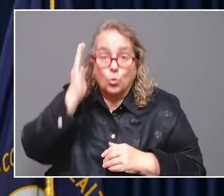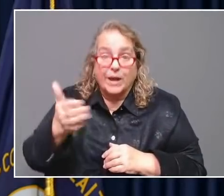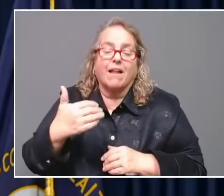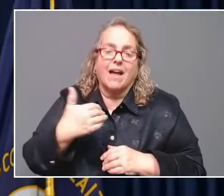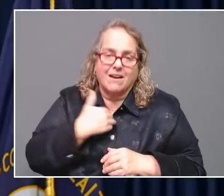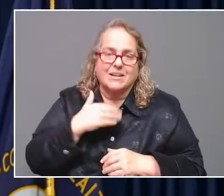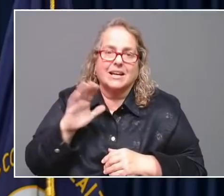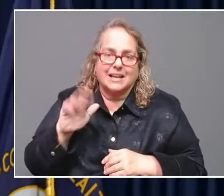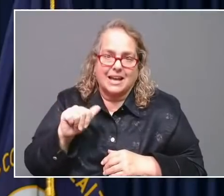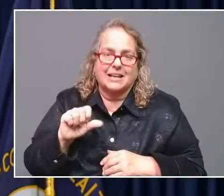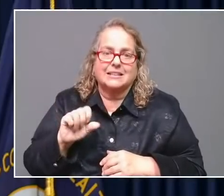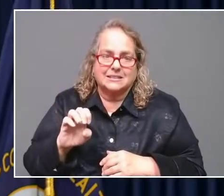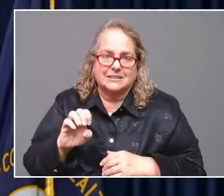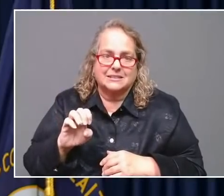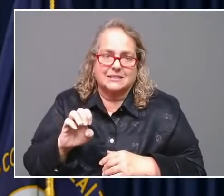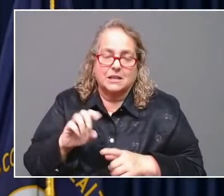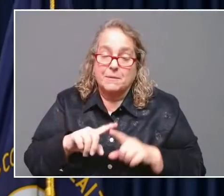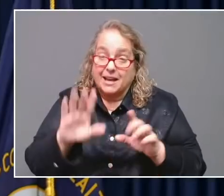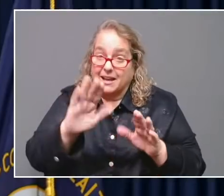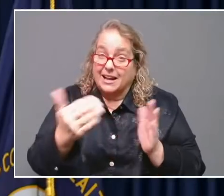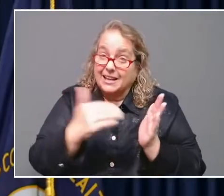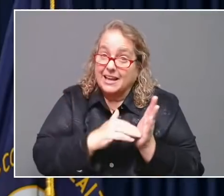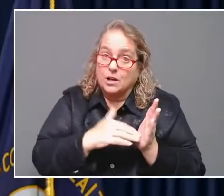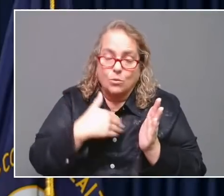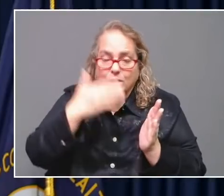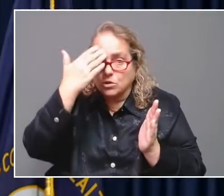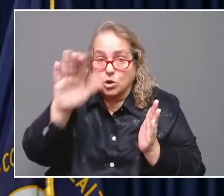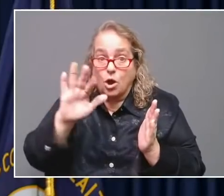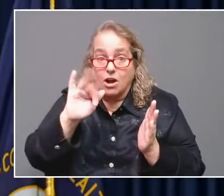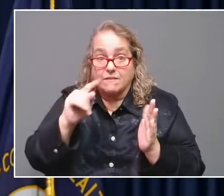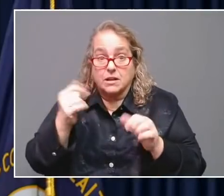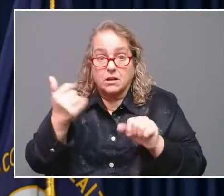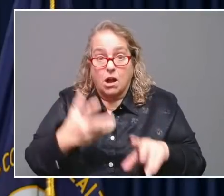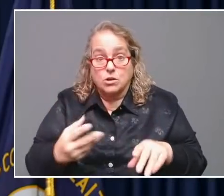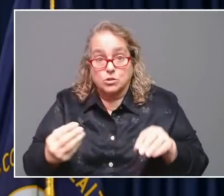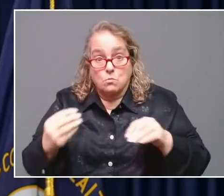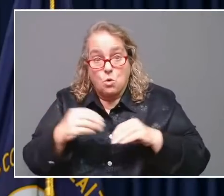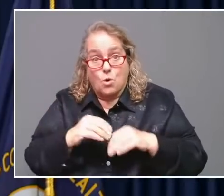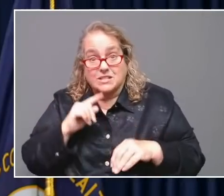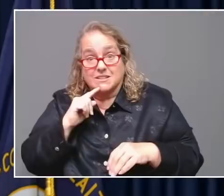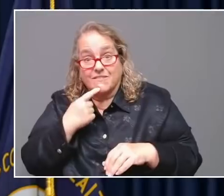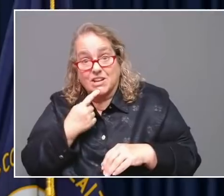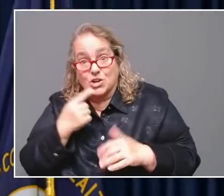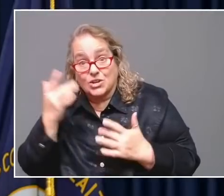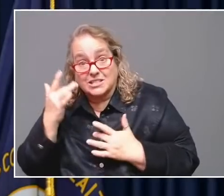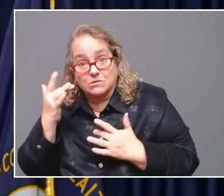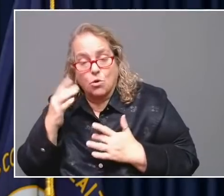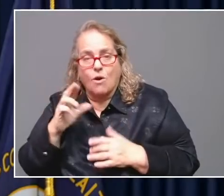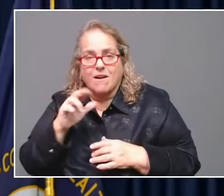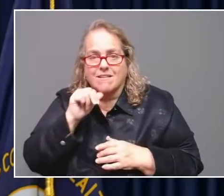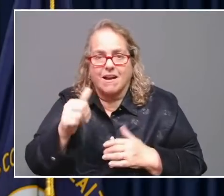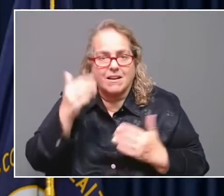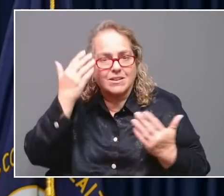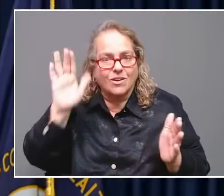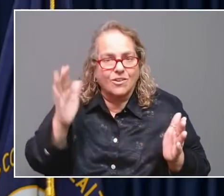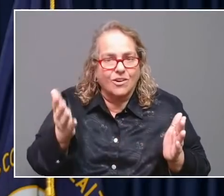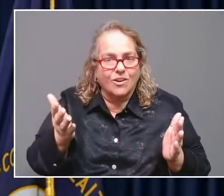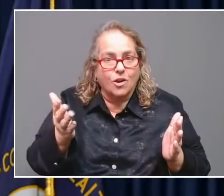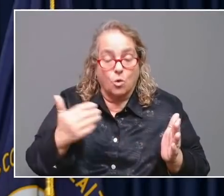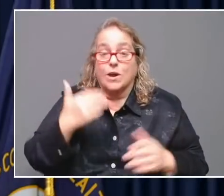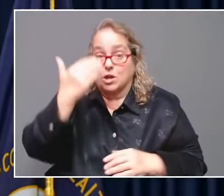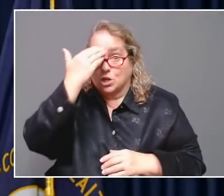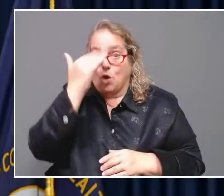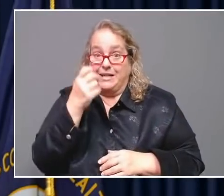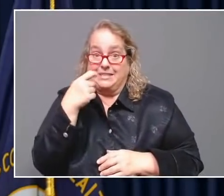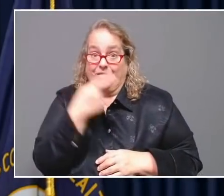again, we don't yet know if it causes more severe disease or not. So again, we know one's out there. We know we all got to get vaccinated